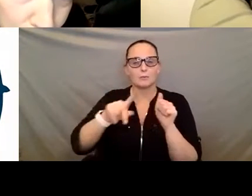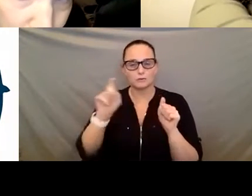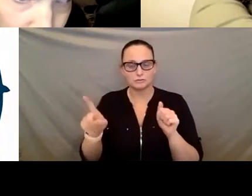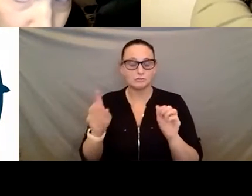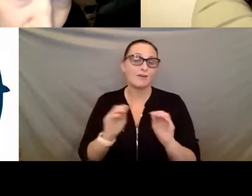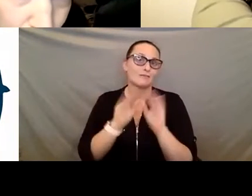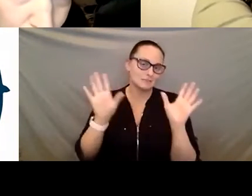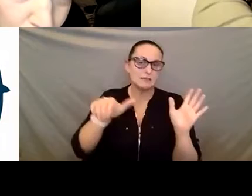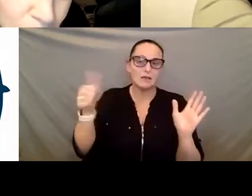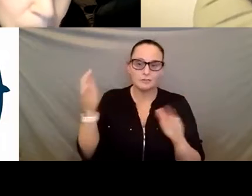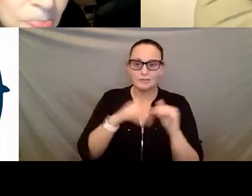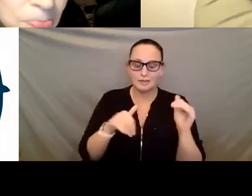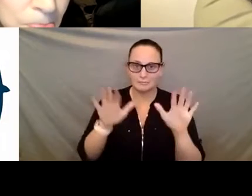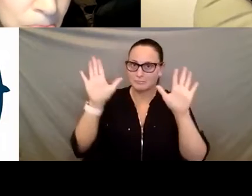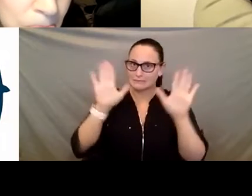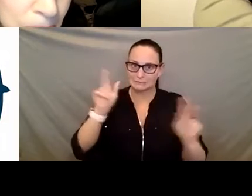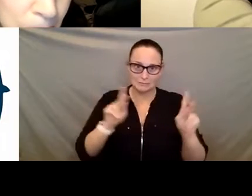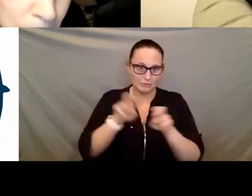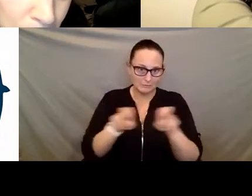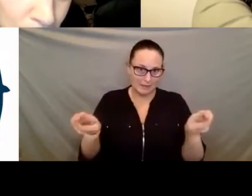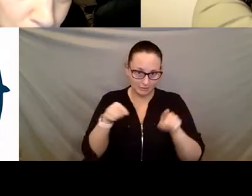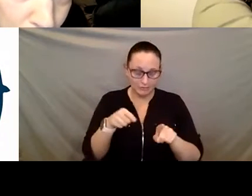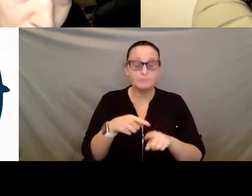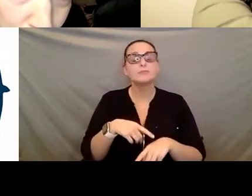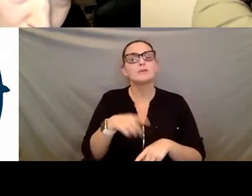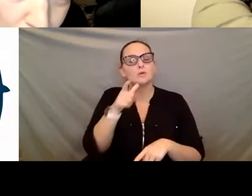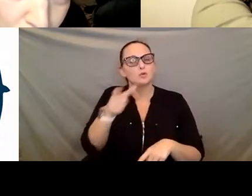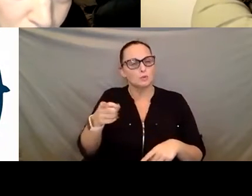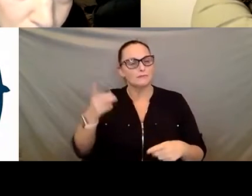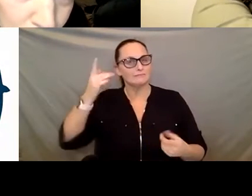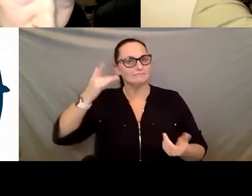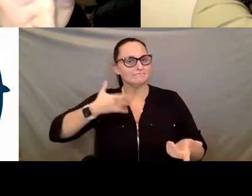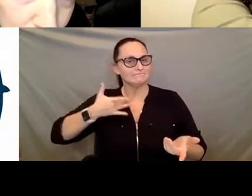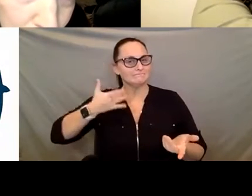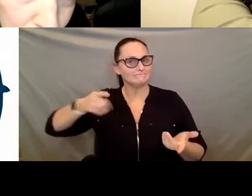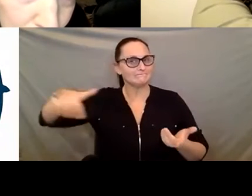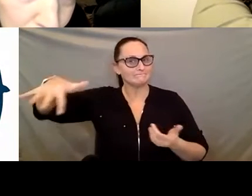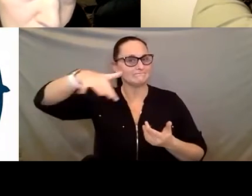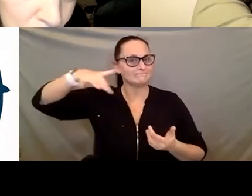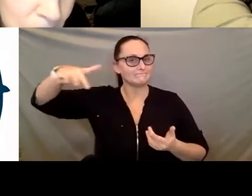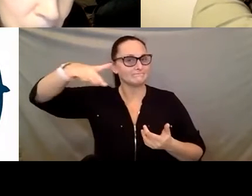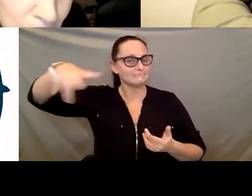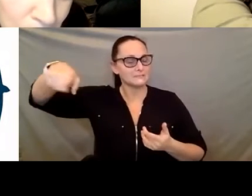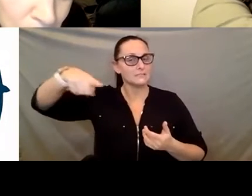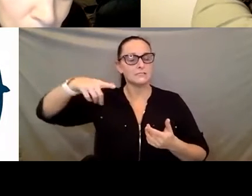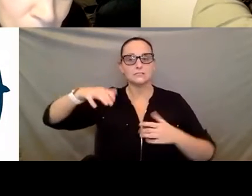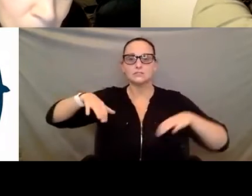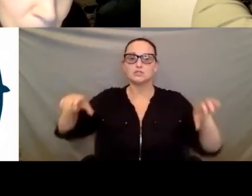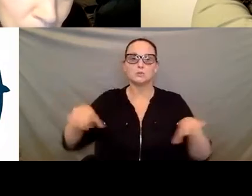Obviously, other than the amazing folks on this panel, who do you feel out there is doing